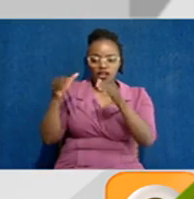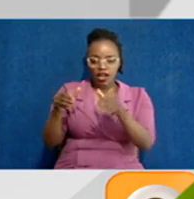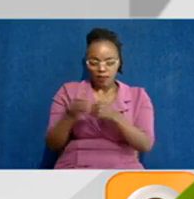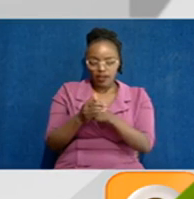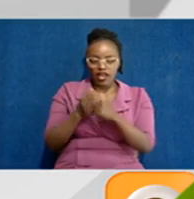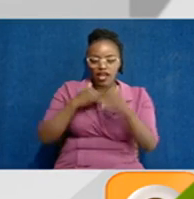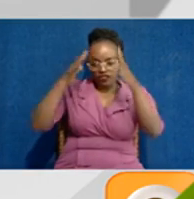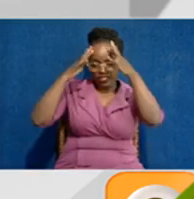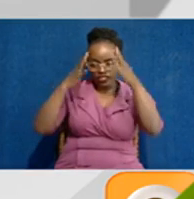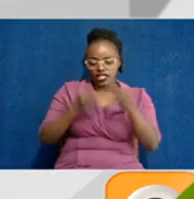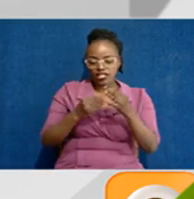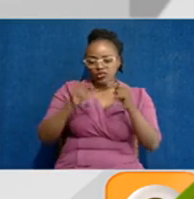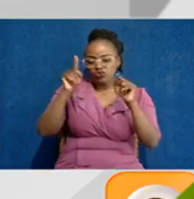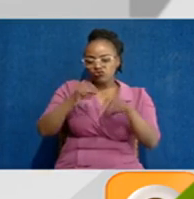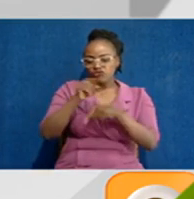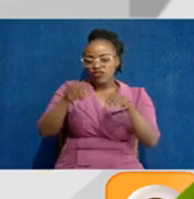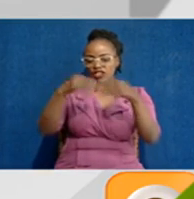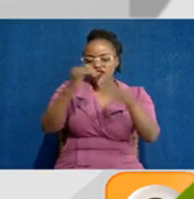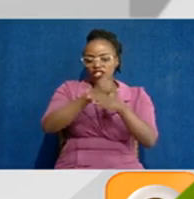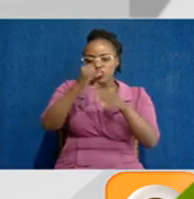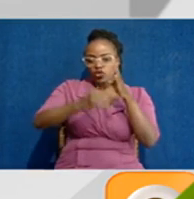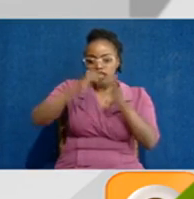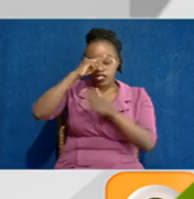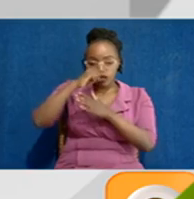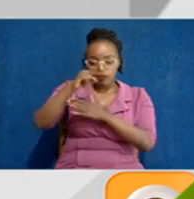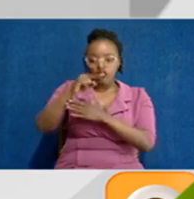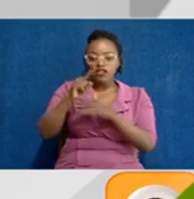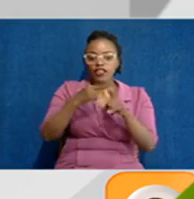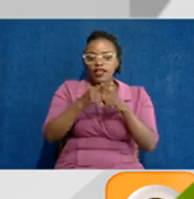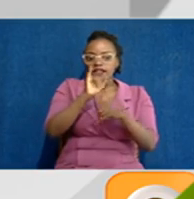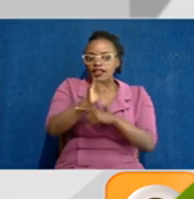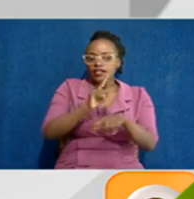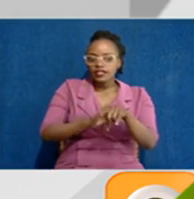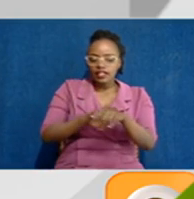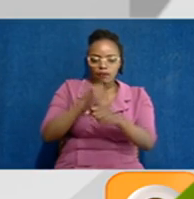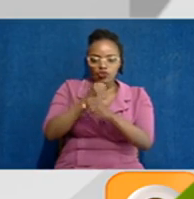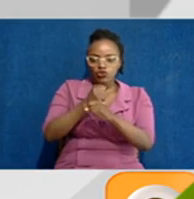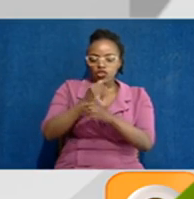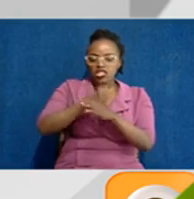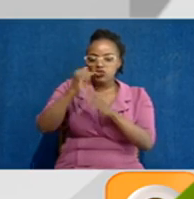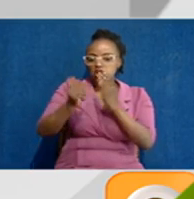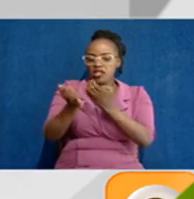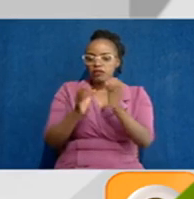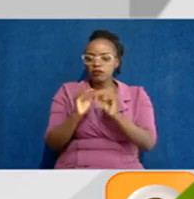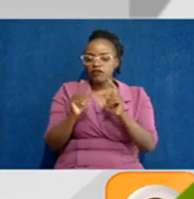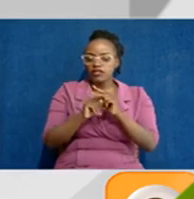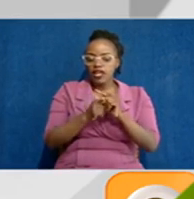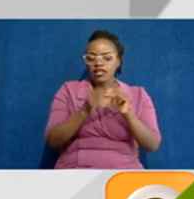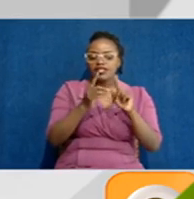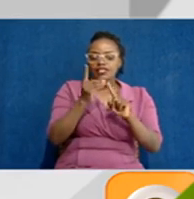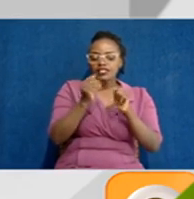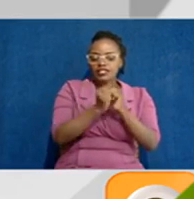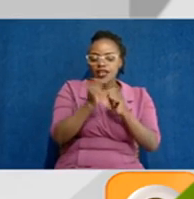have resolved to cease issuance of insurance policies and hence cease conducting insurance business effective